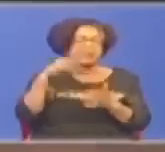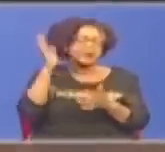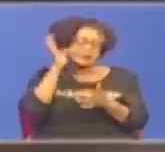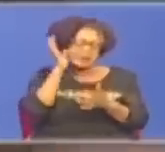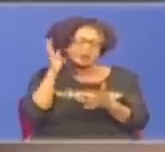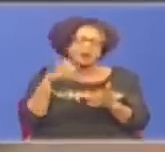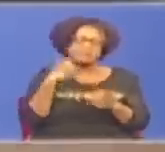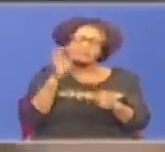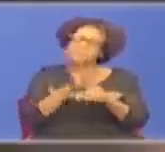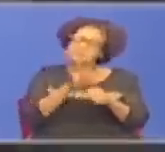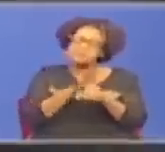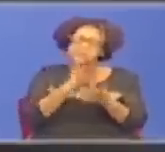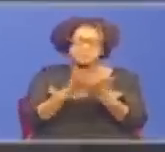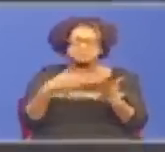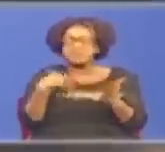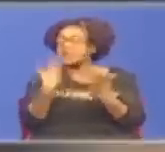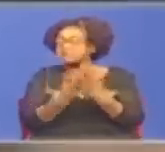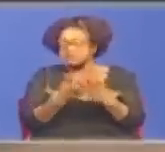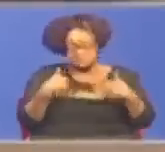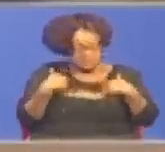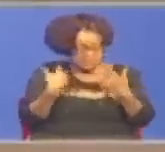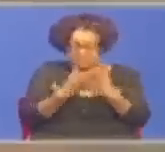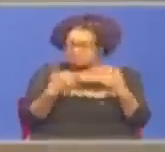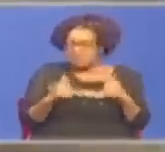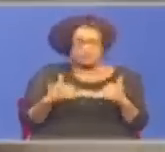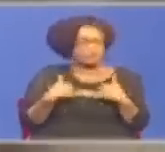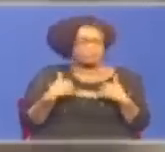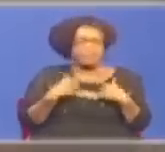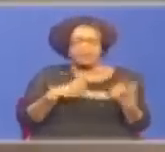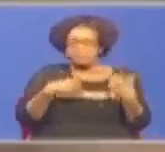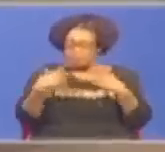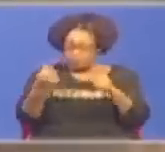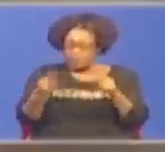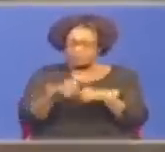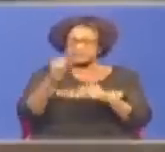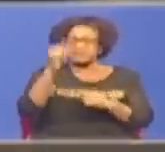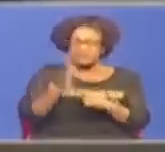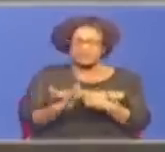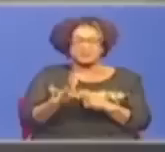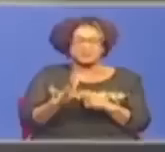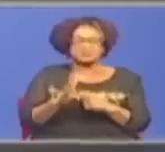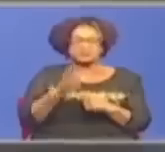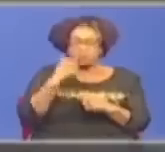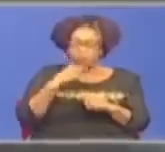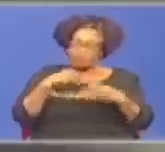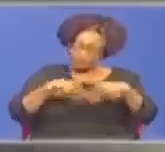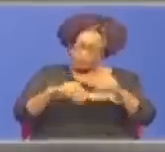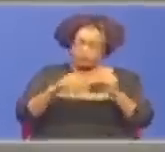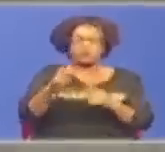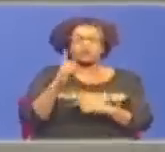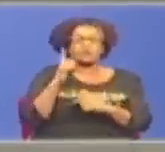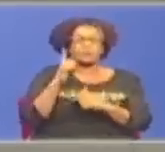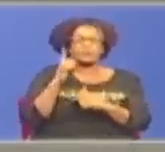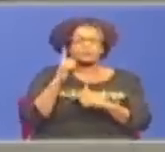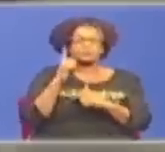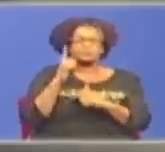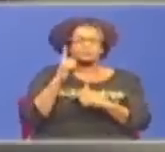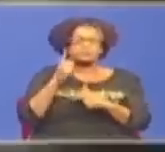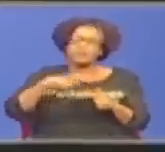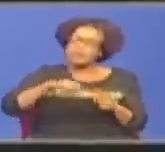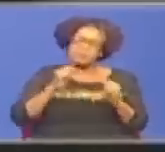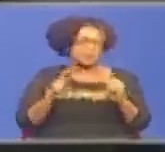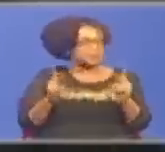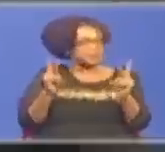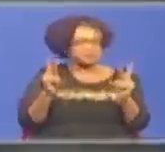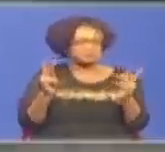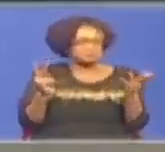yeye ameshikwa, mimi sijashikwa. Naenda kama Mkenya ambaye anatii sheria. Na tuko sawa, tuko